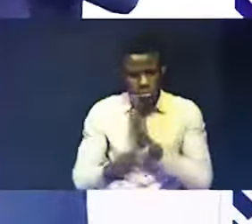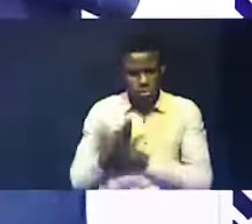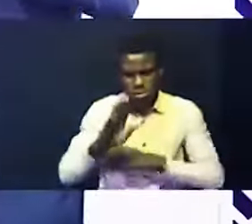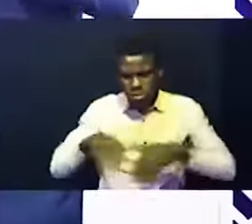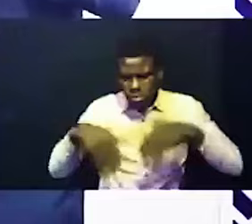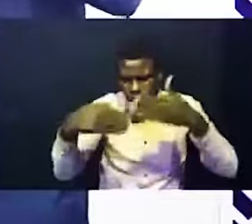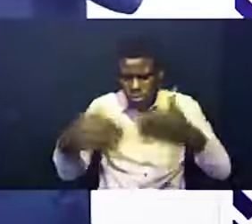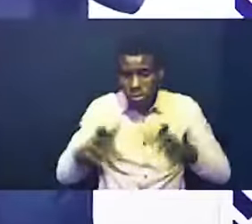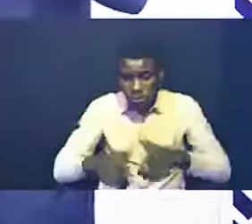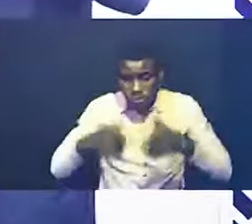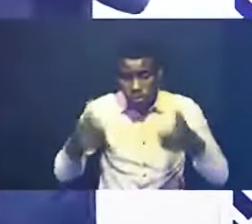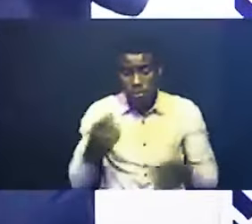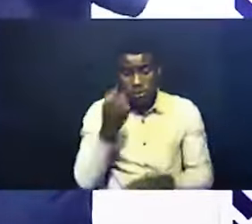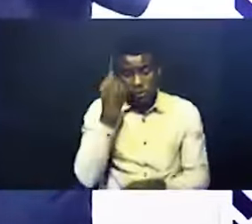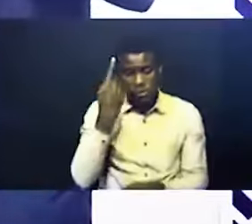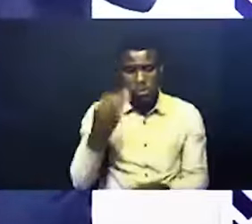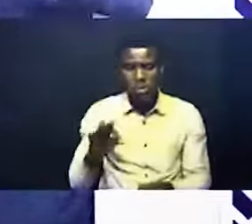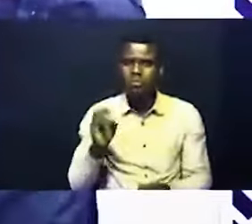this